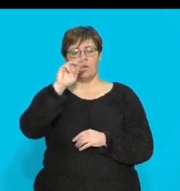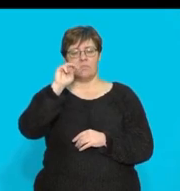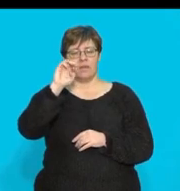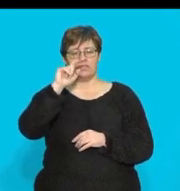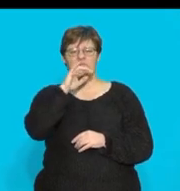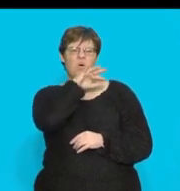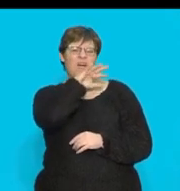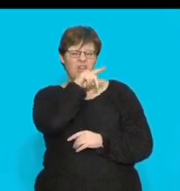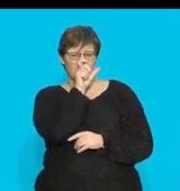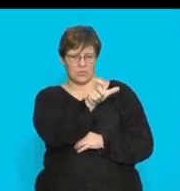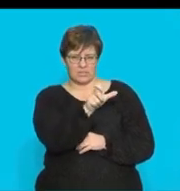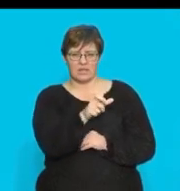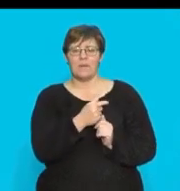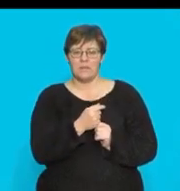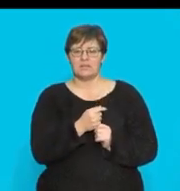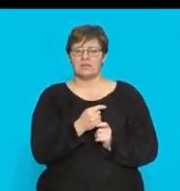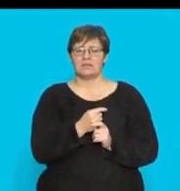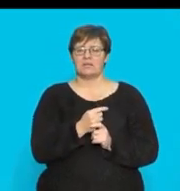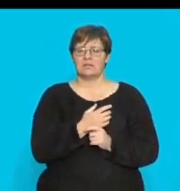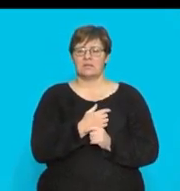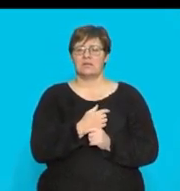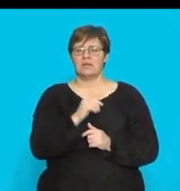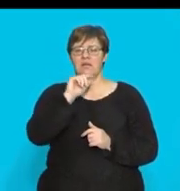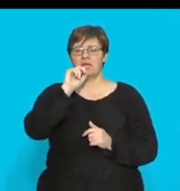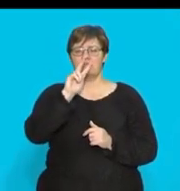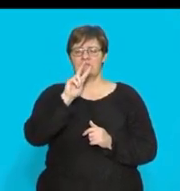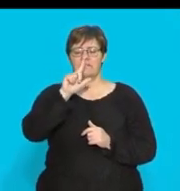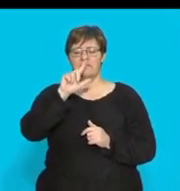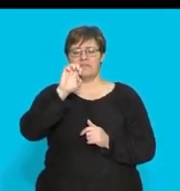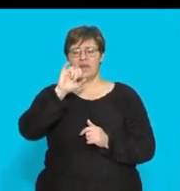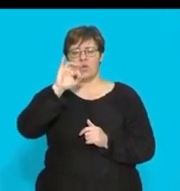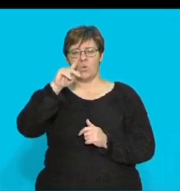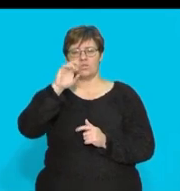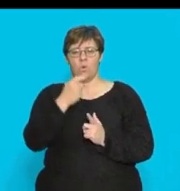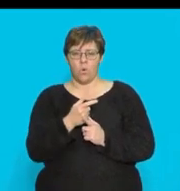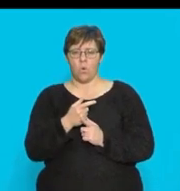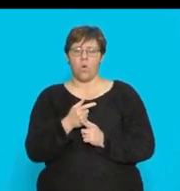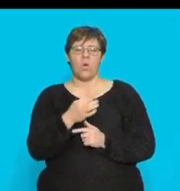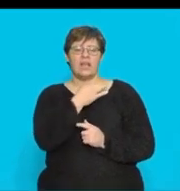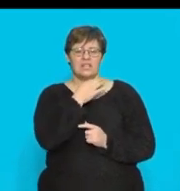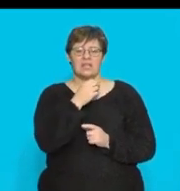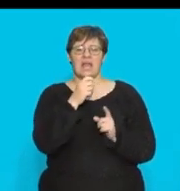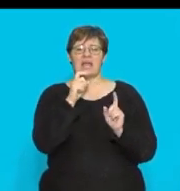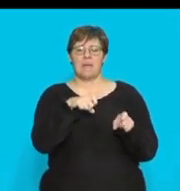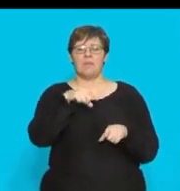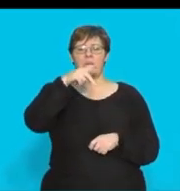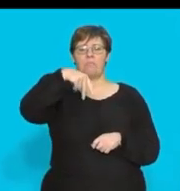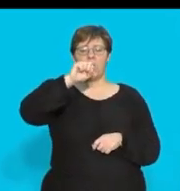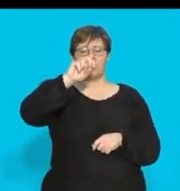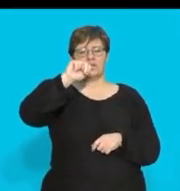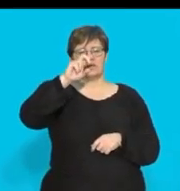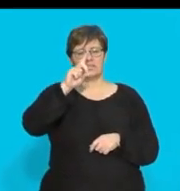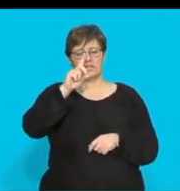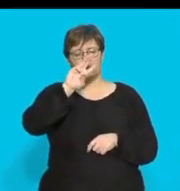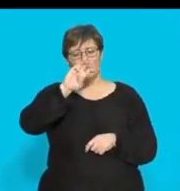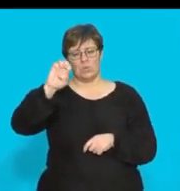an Afrikaans term, but the word is either flakos or it's called, in English, it's called the pondweed, all right? And I know they